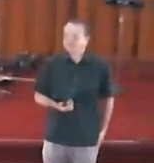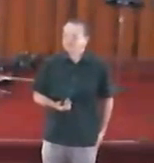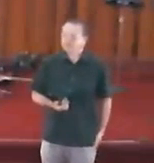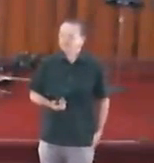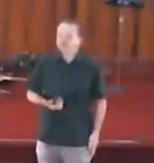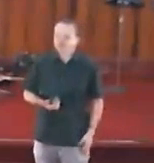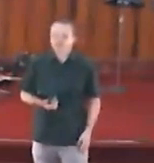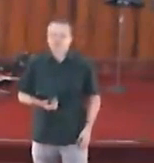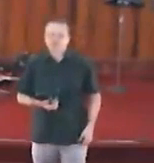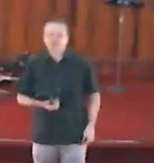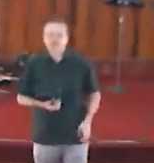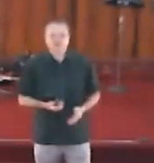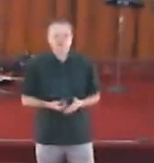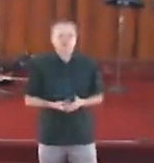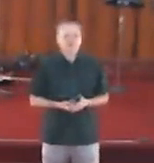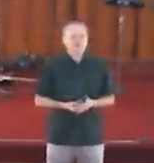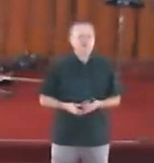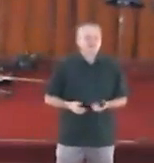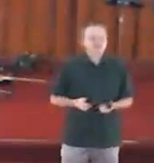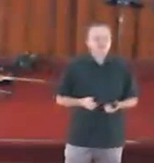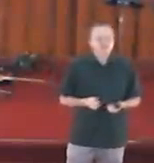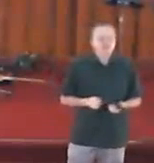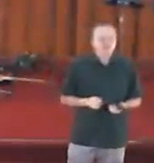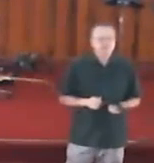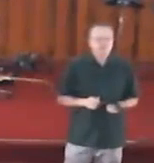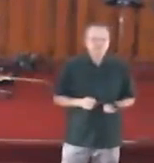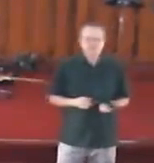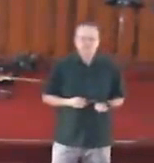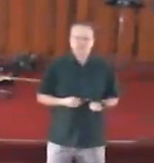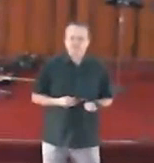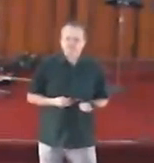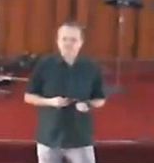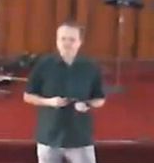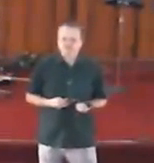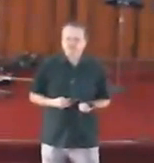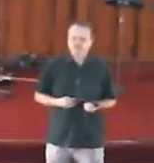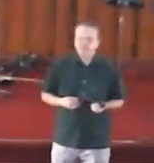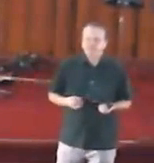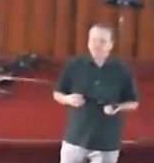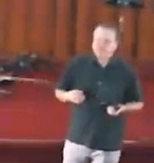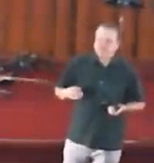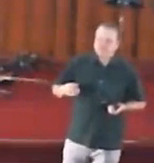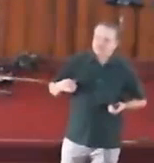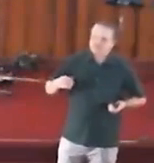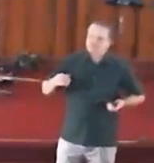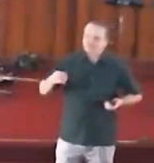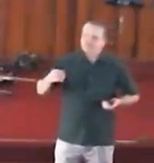can't receive the Holy Spirit because they've closed the valve because they've been damaged in the past. They've been hurt.